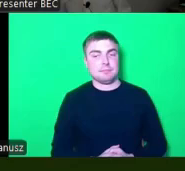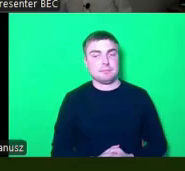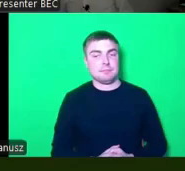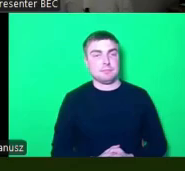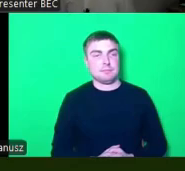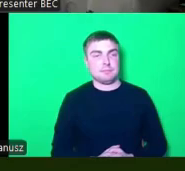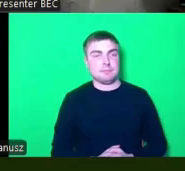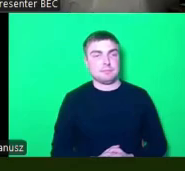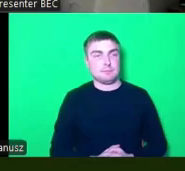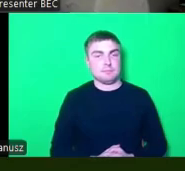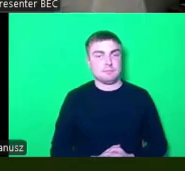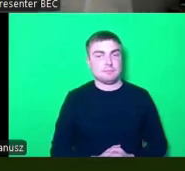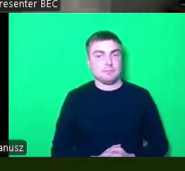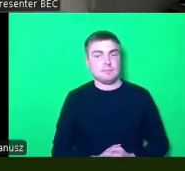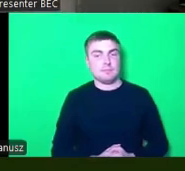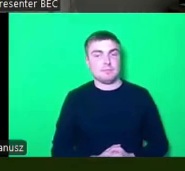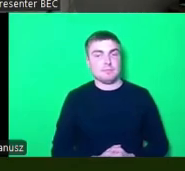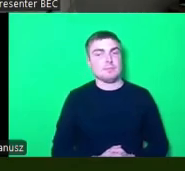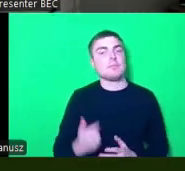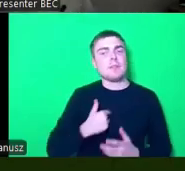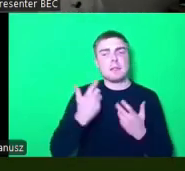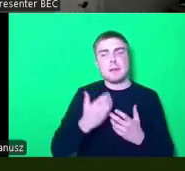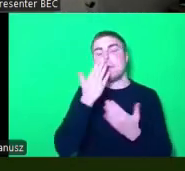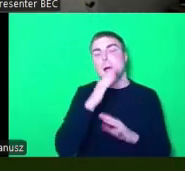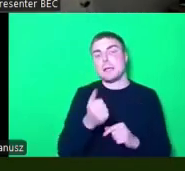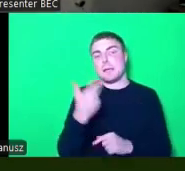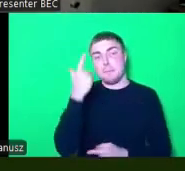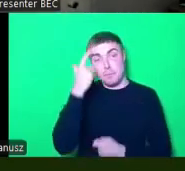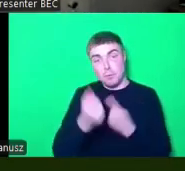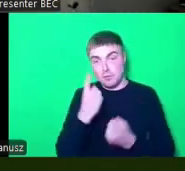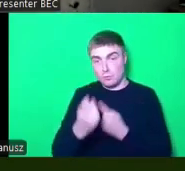Just to show you some ideas from, or some